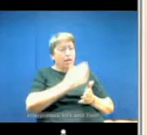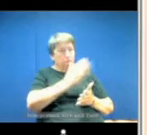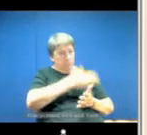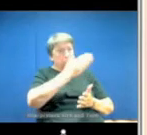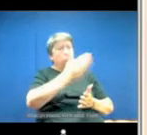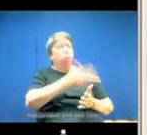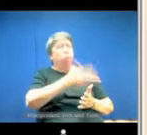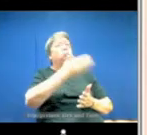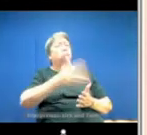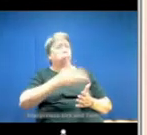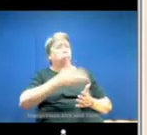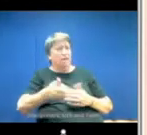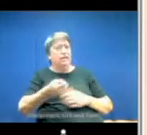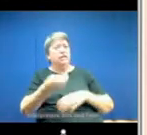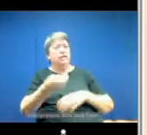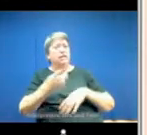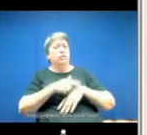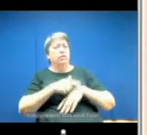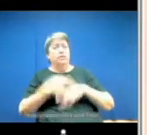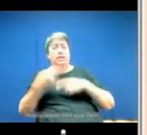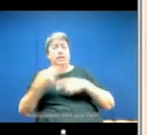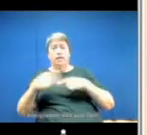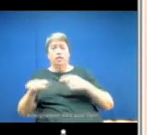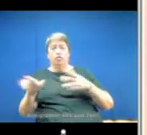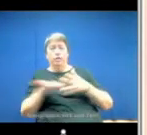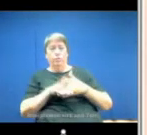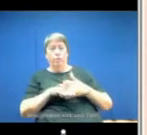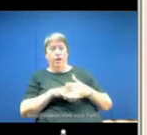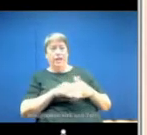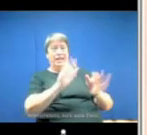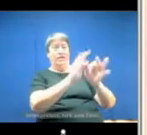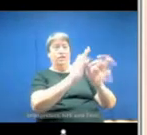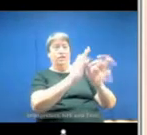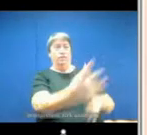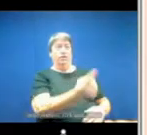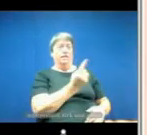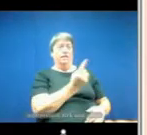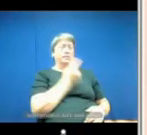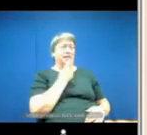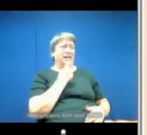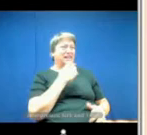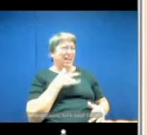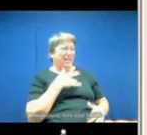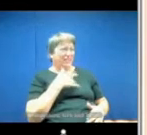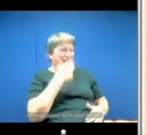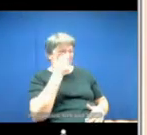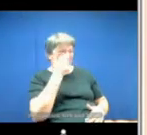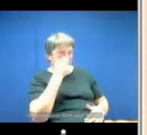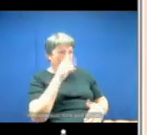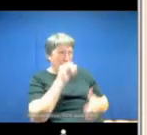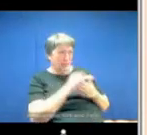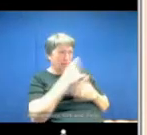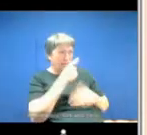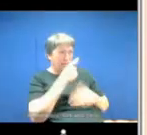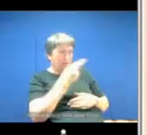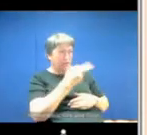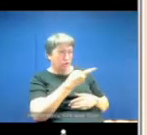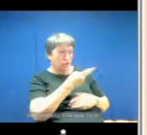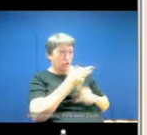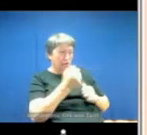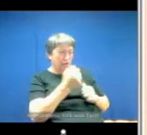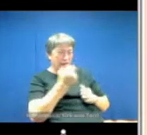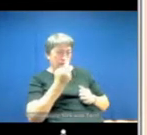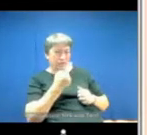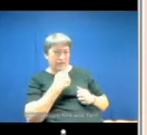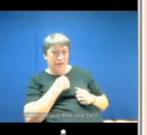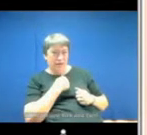and then during a break, she talked to us and said, I feel kind of funny doing this because you can understand me, and